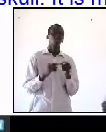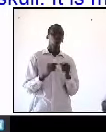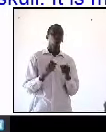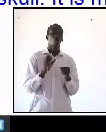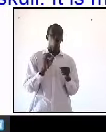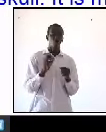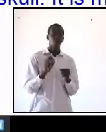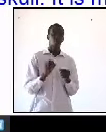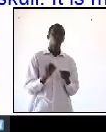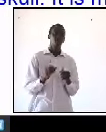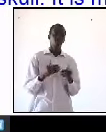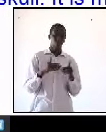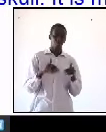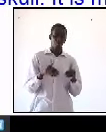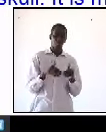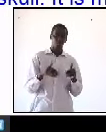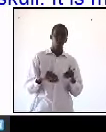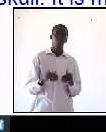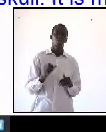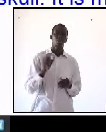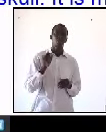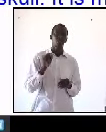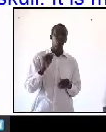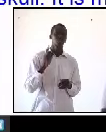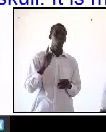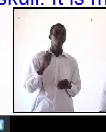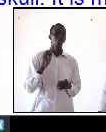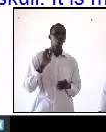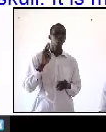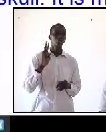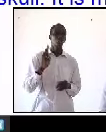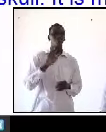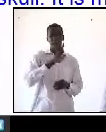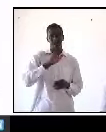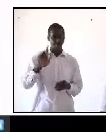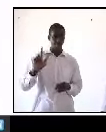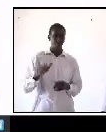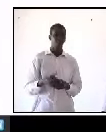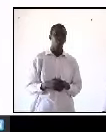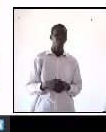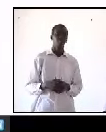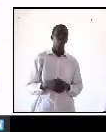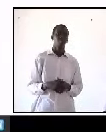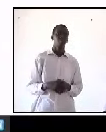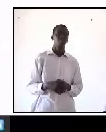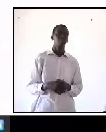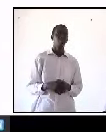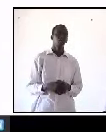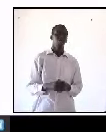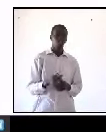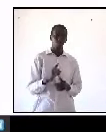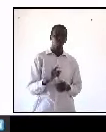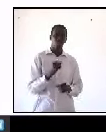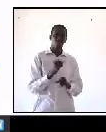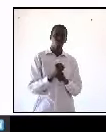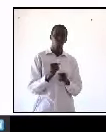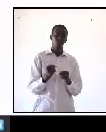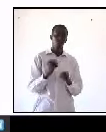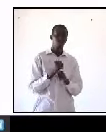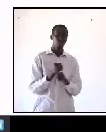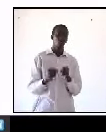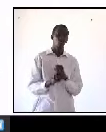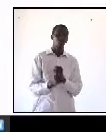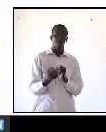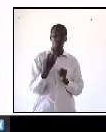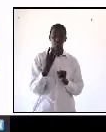is protected by what? By the skull. I said the brain is made up of three parts. We